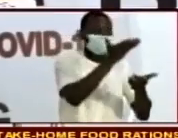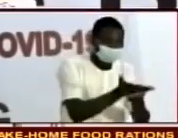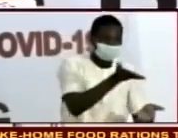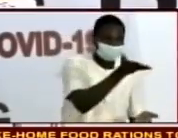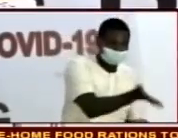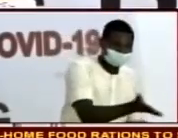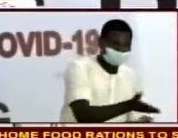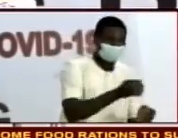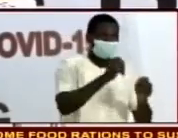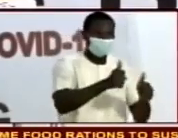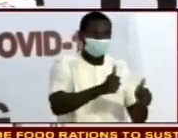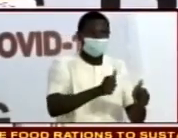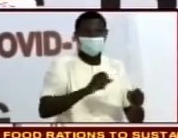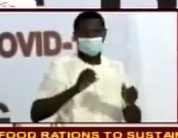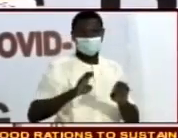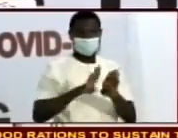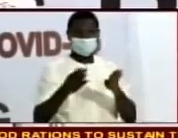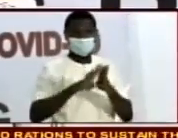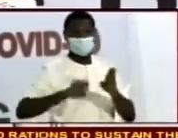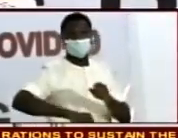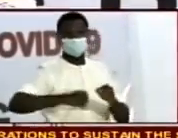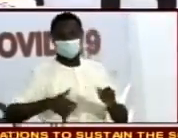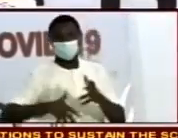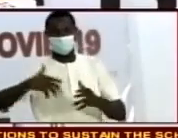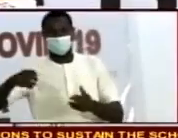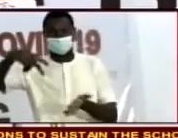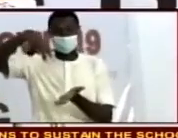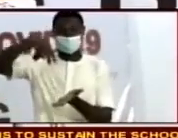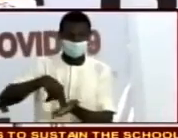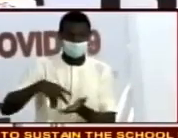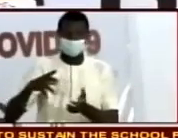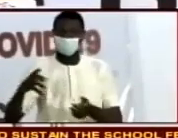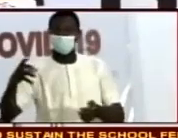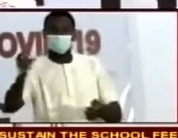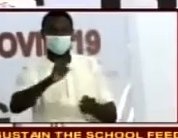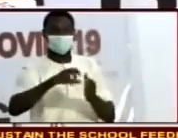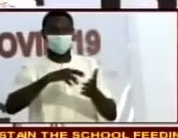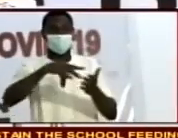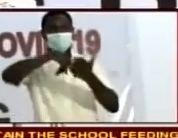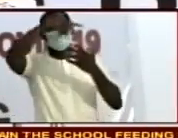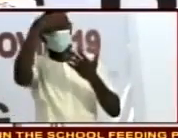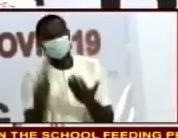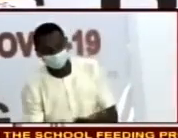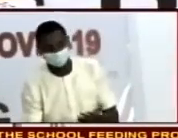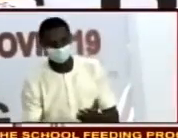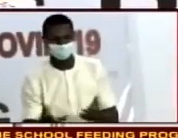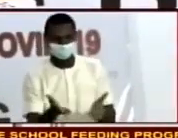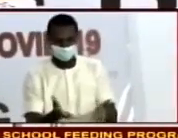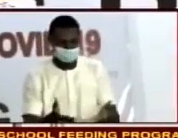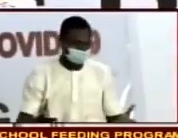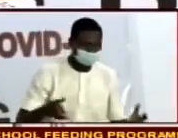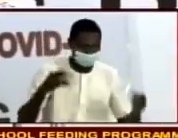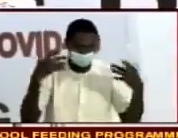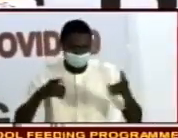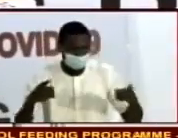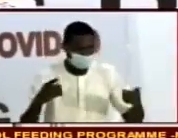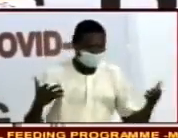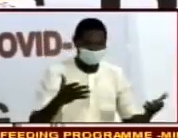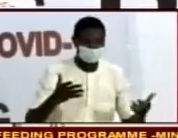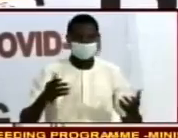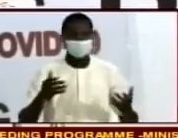he opened the door of his car, came out, and I think he went to get something and collapsed. And he was, that's